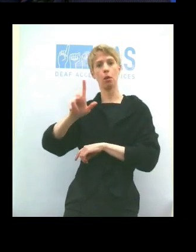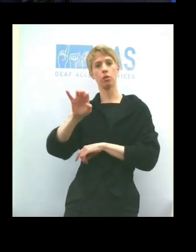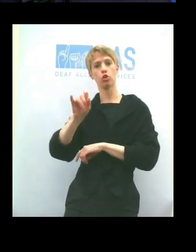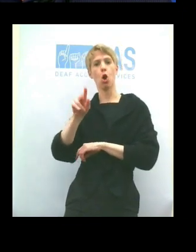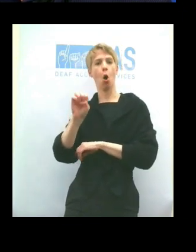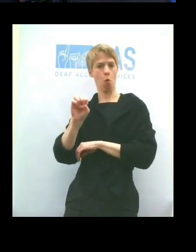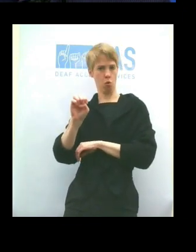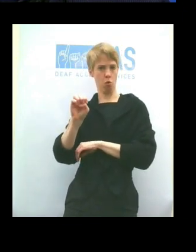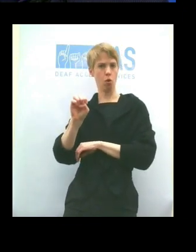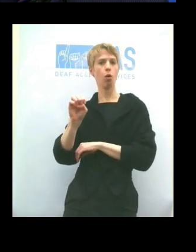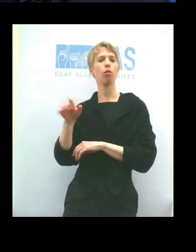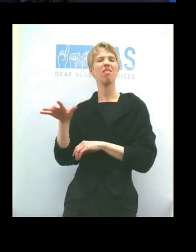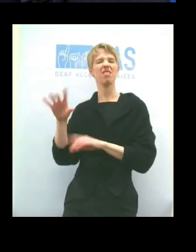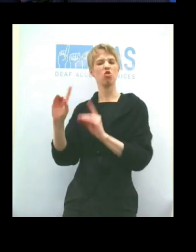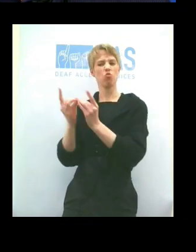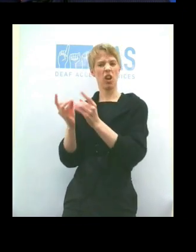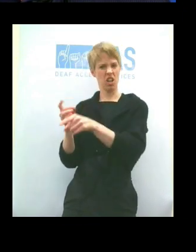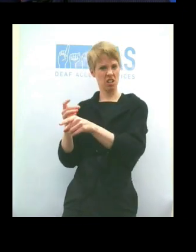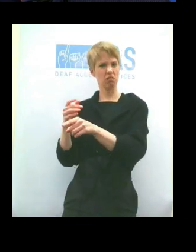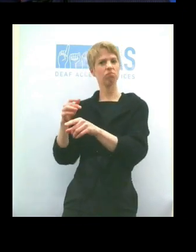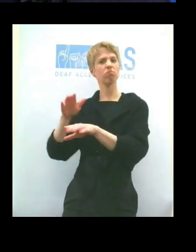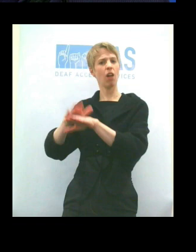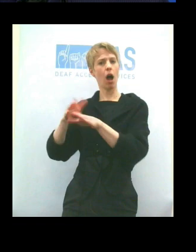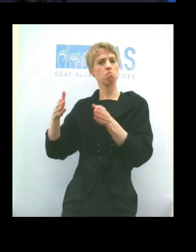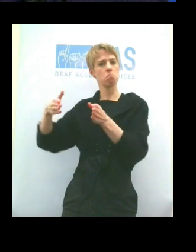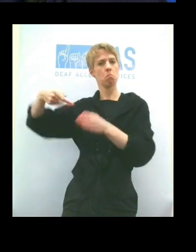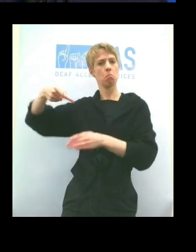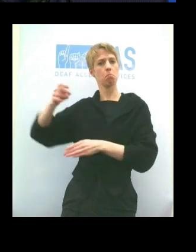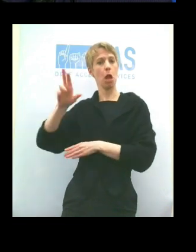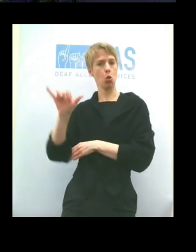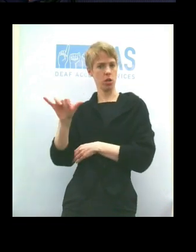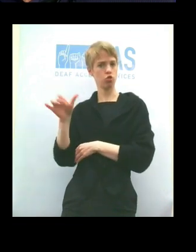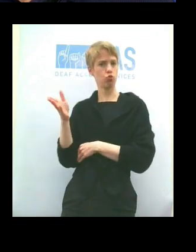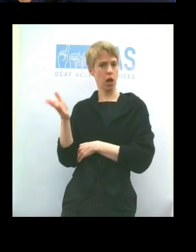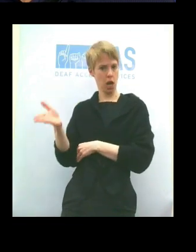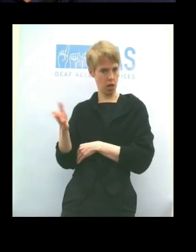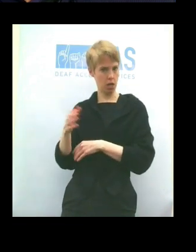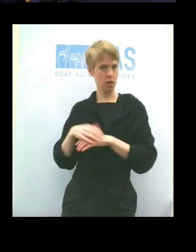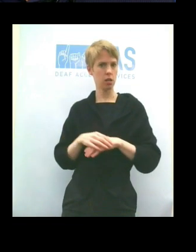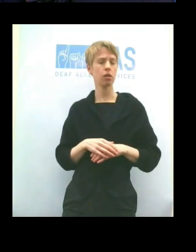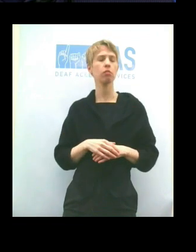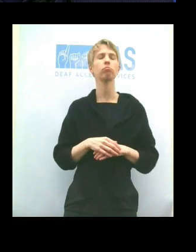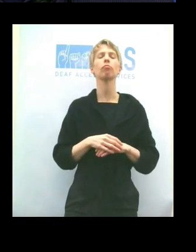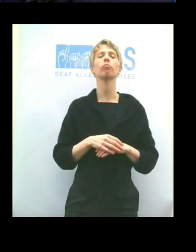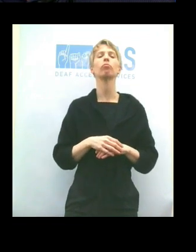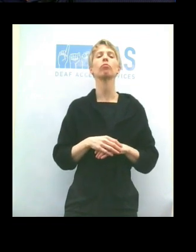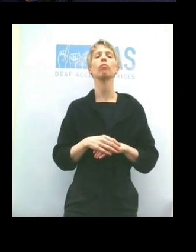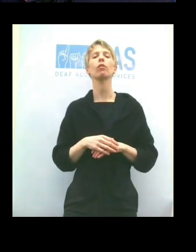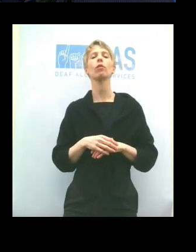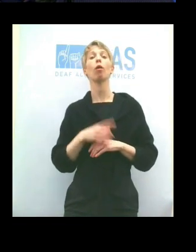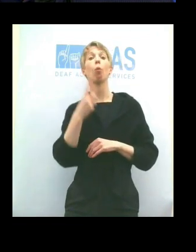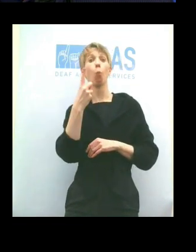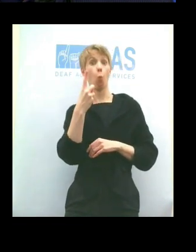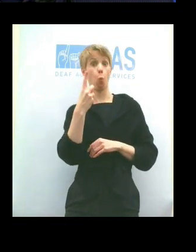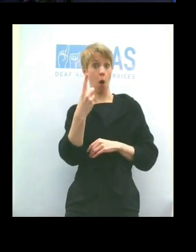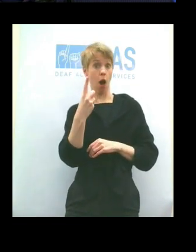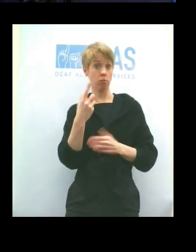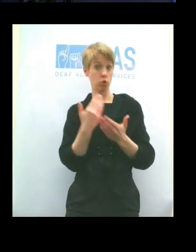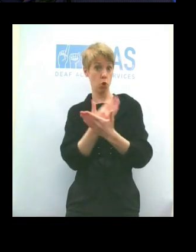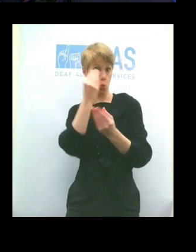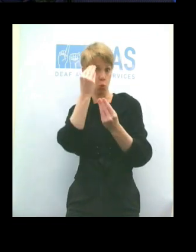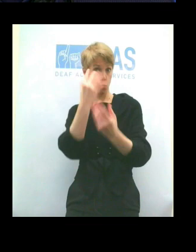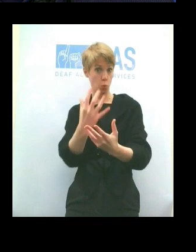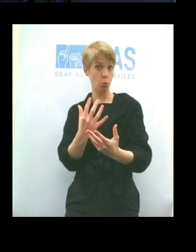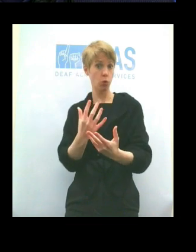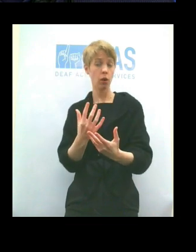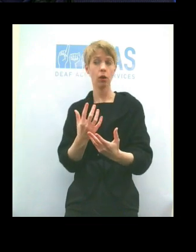big lot that a lot of people park for when they go to Sabres games. Something new we wanted to talk about, we have a